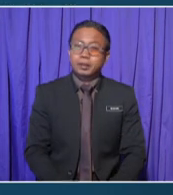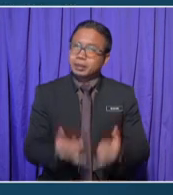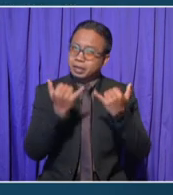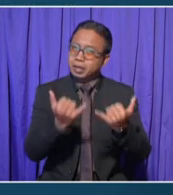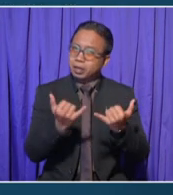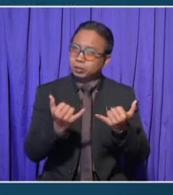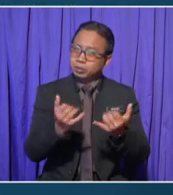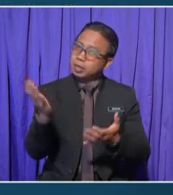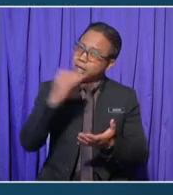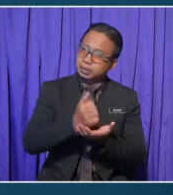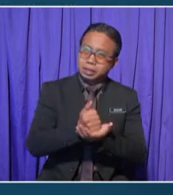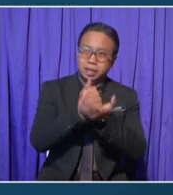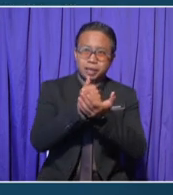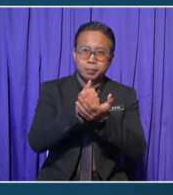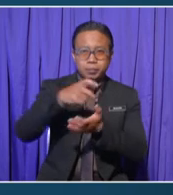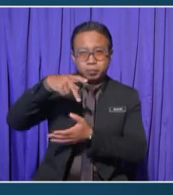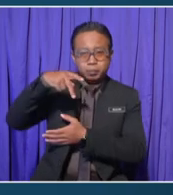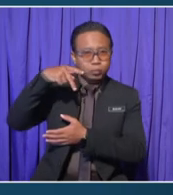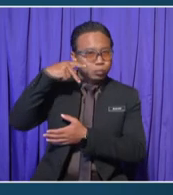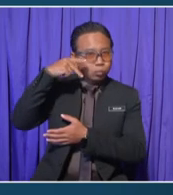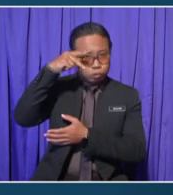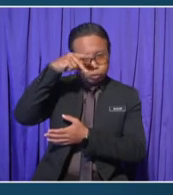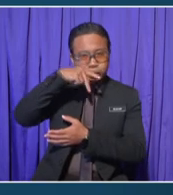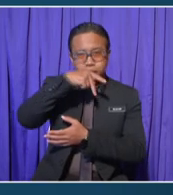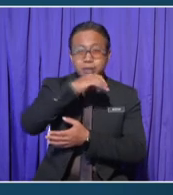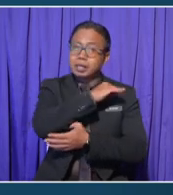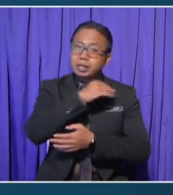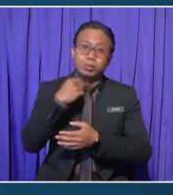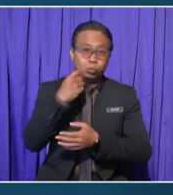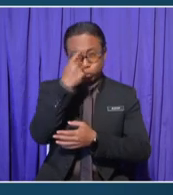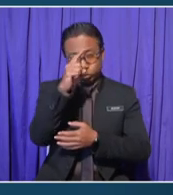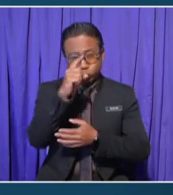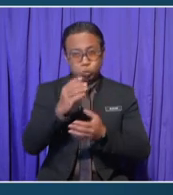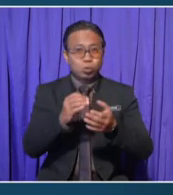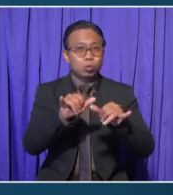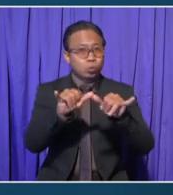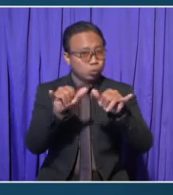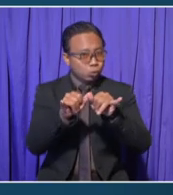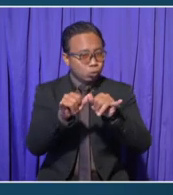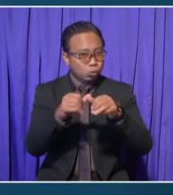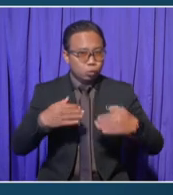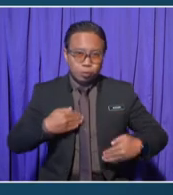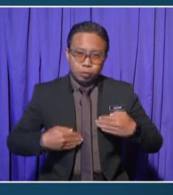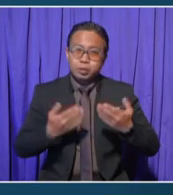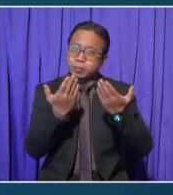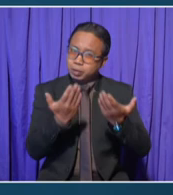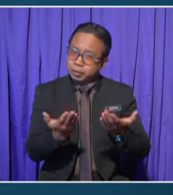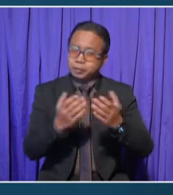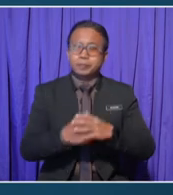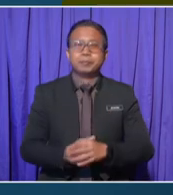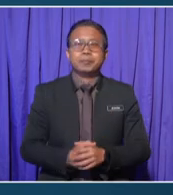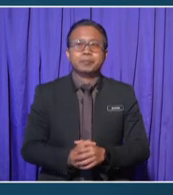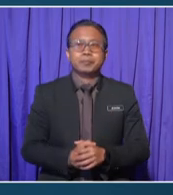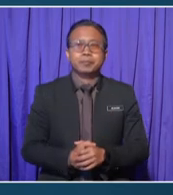Now, let's help Putri and Susan to measure their body weight.